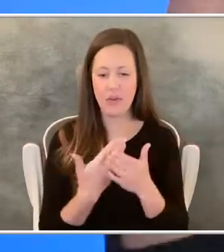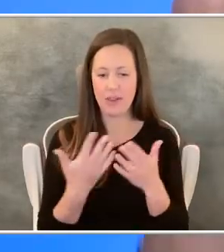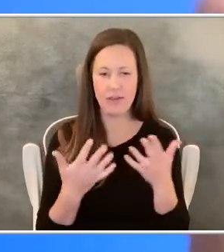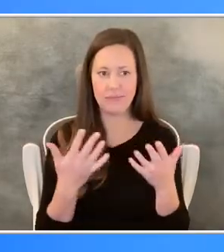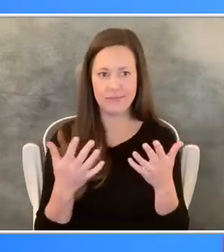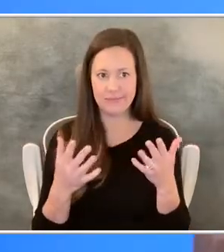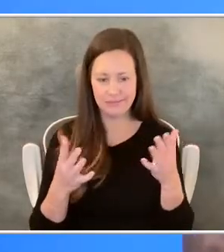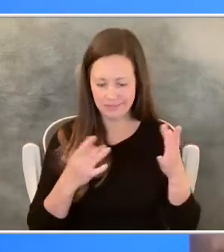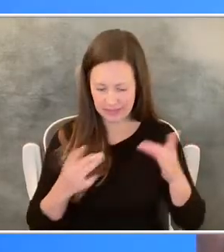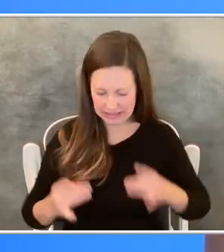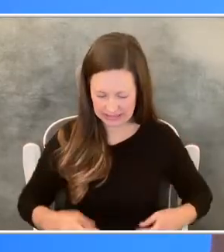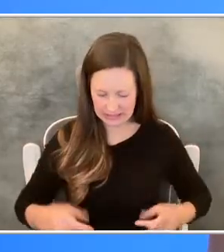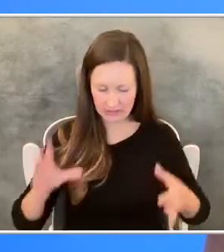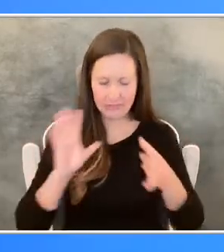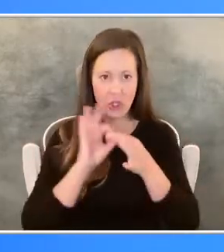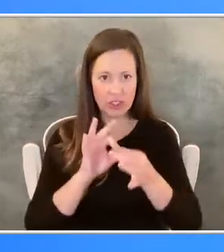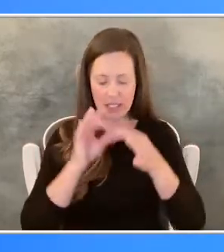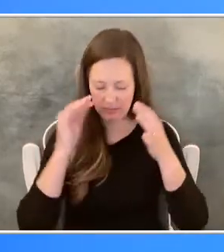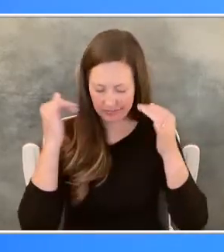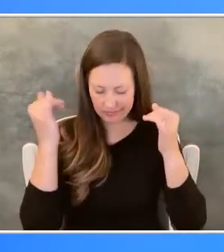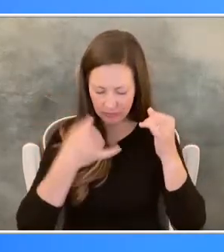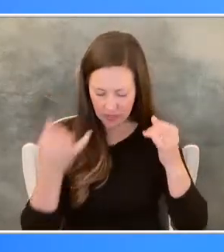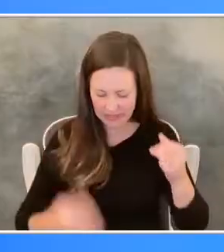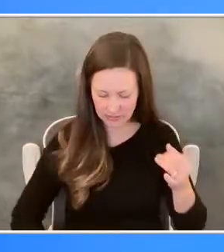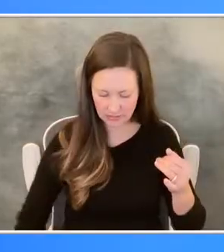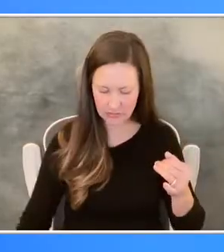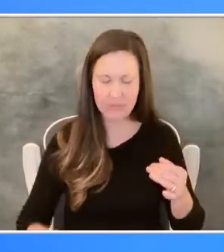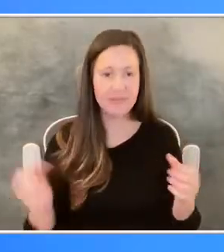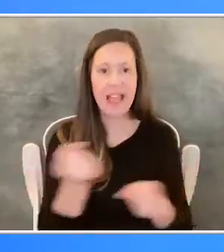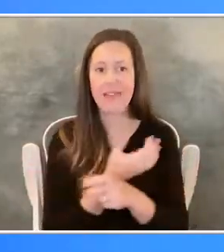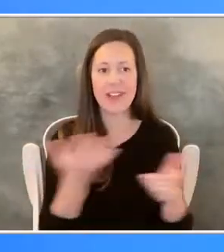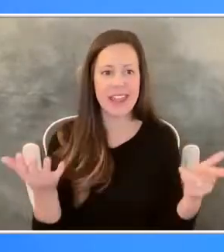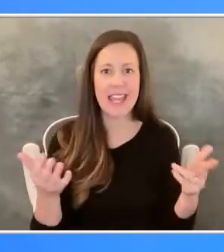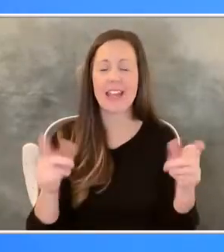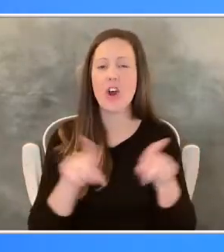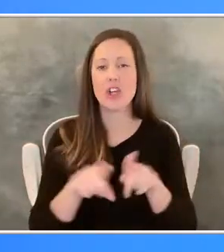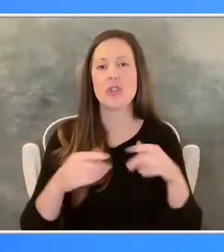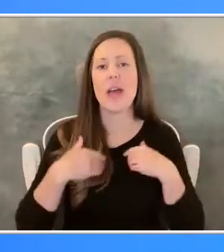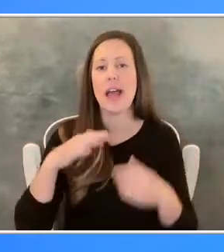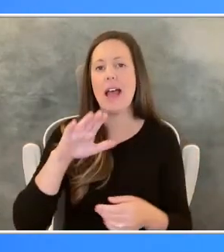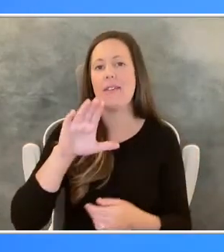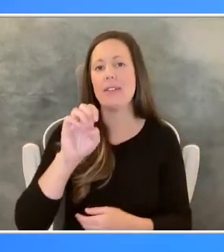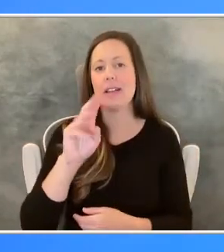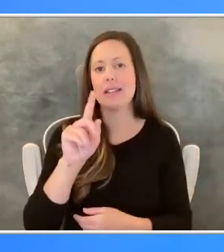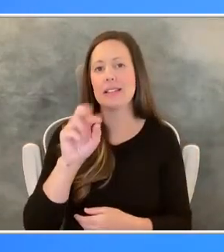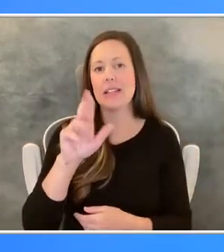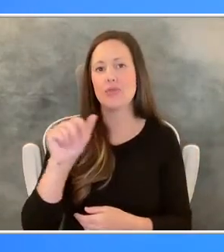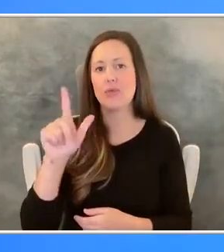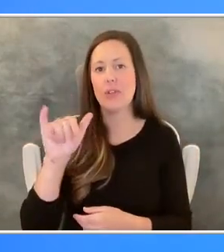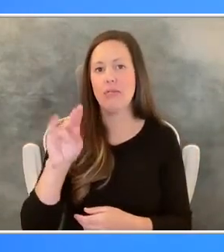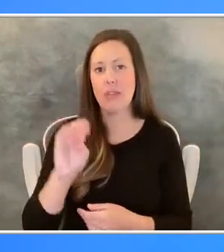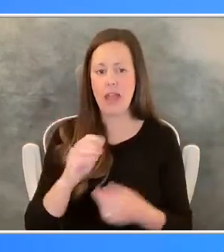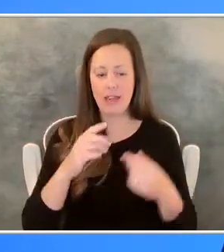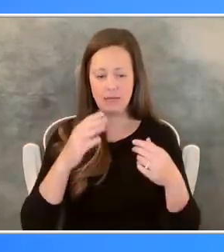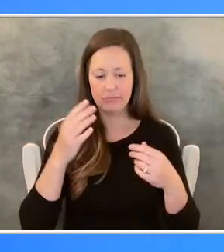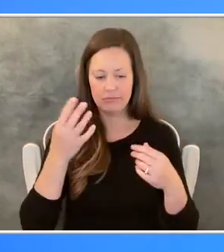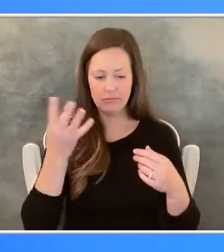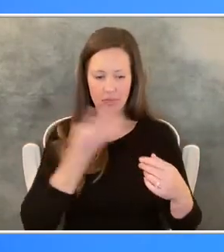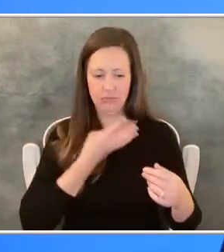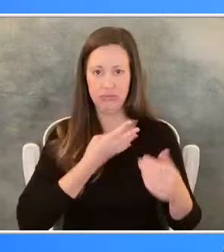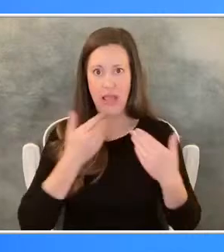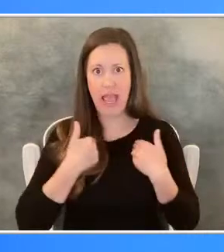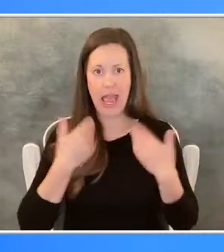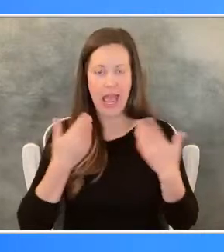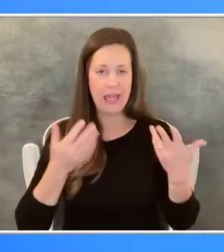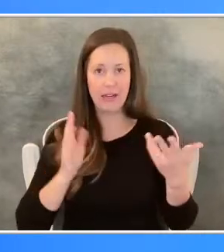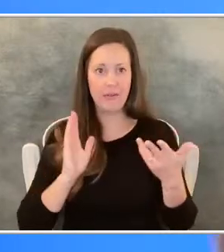was hooked up to an IV pole. I had a central line in my chest that went right kind of into my heart, and the IV